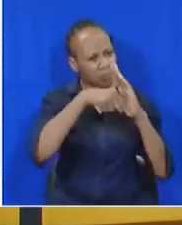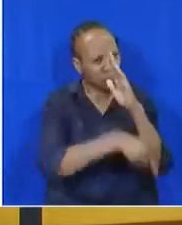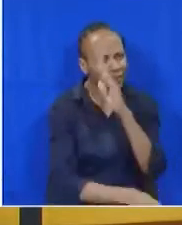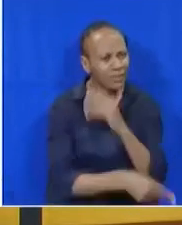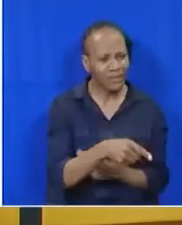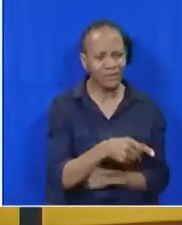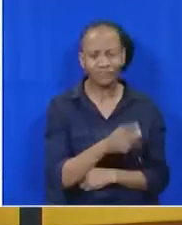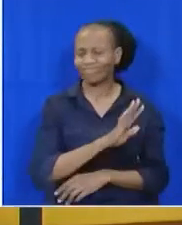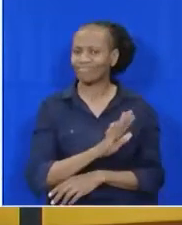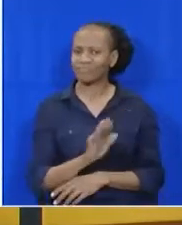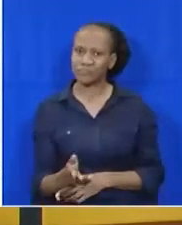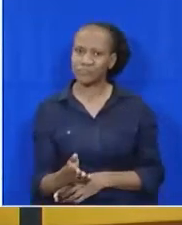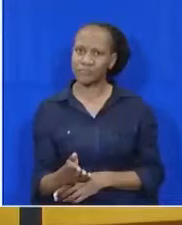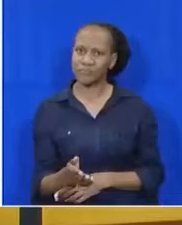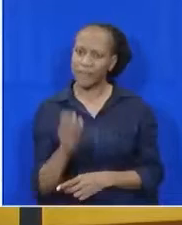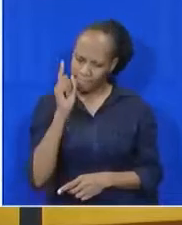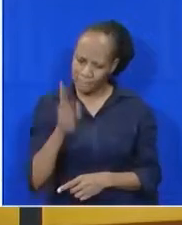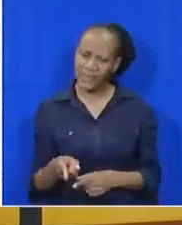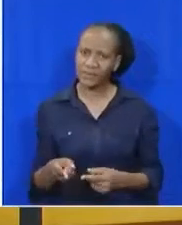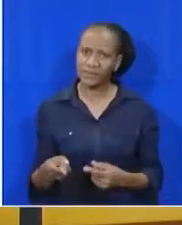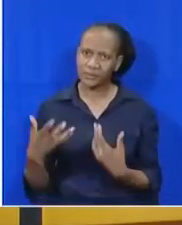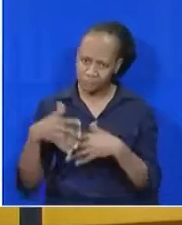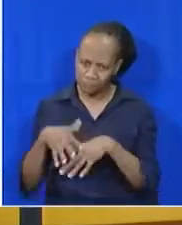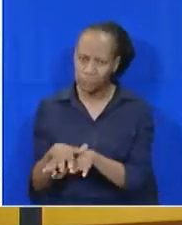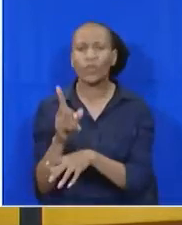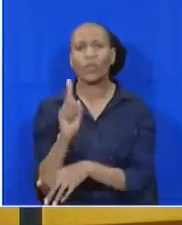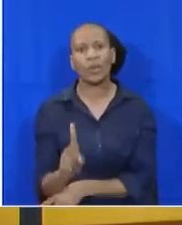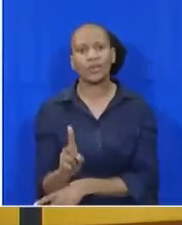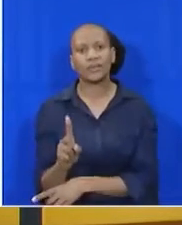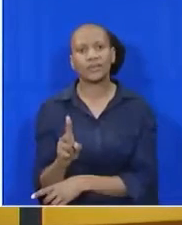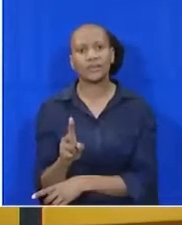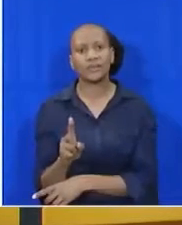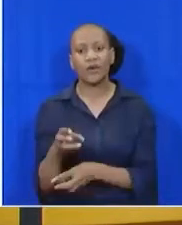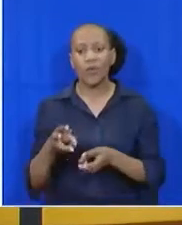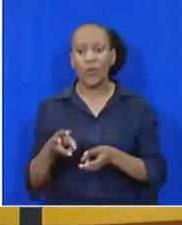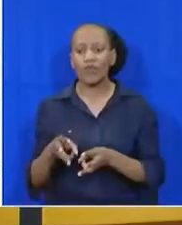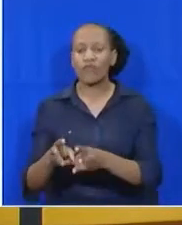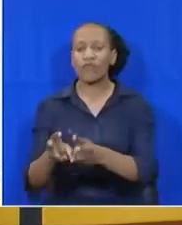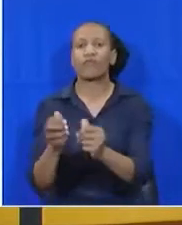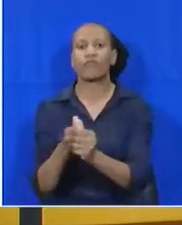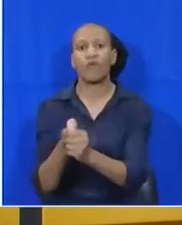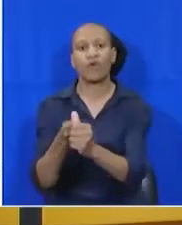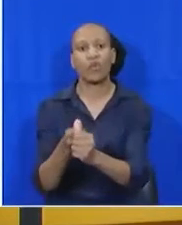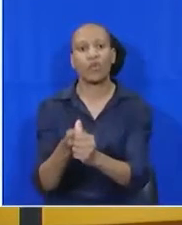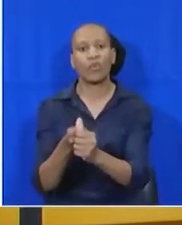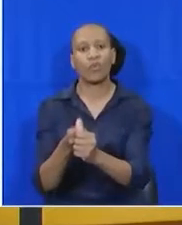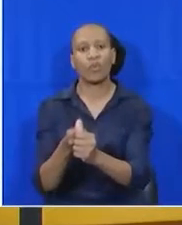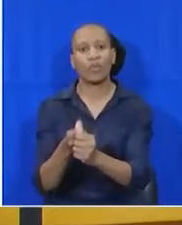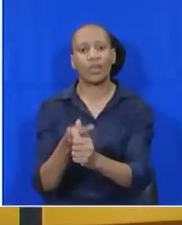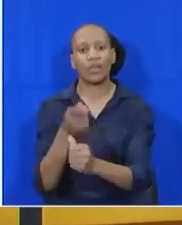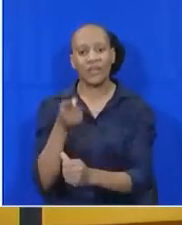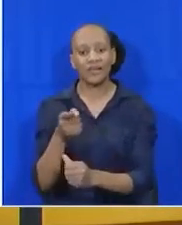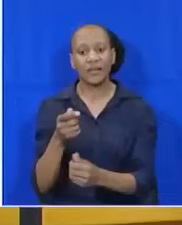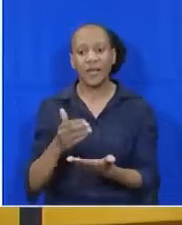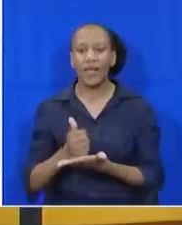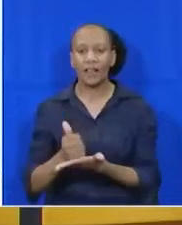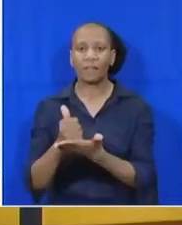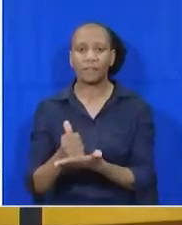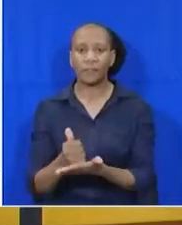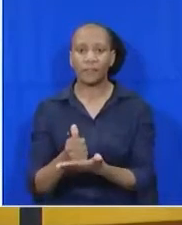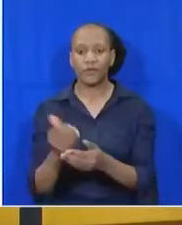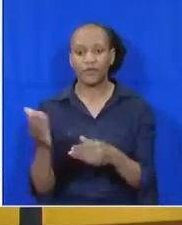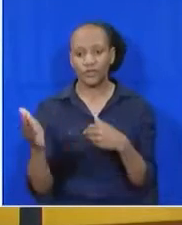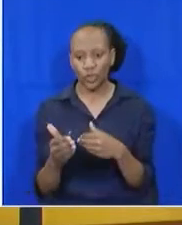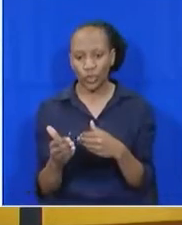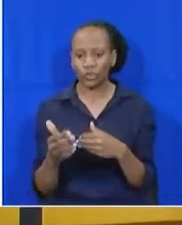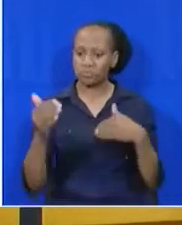fuels. Rather than embark on a road that will benefit a few in short to medium term, let us